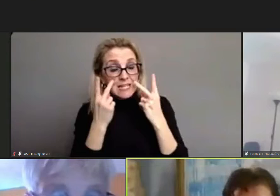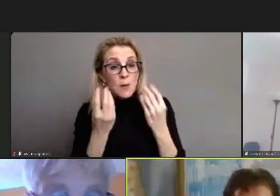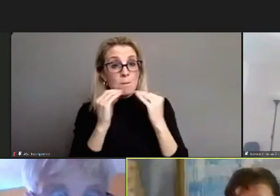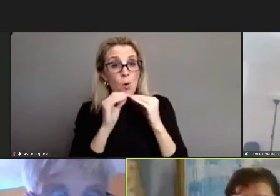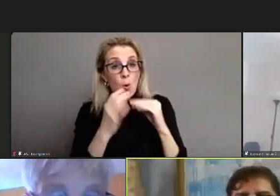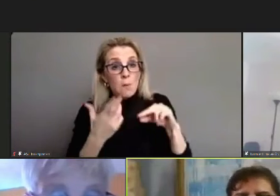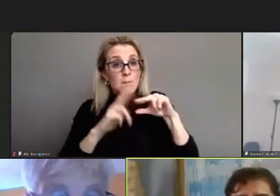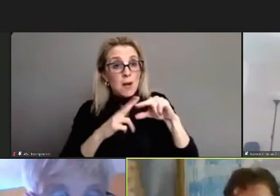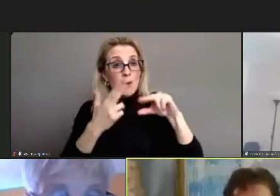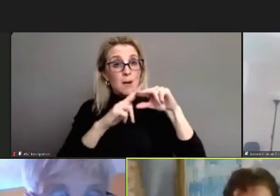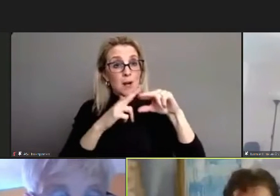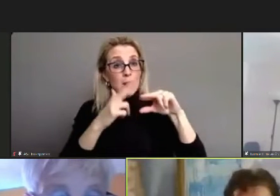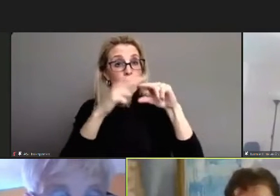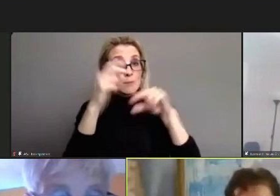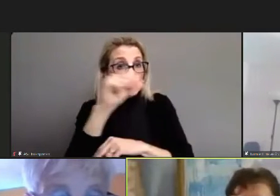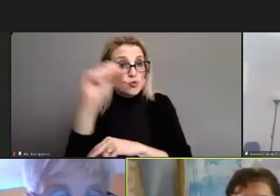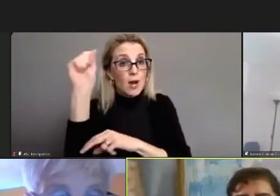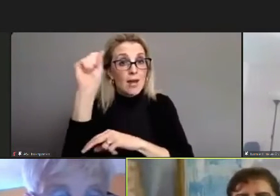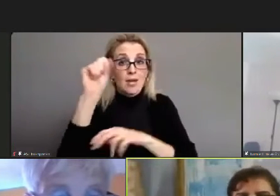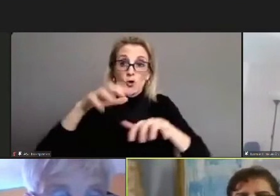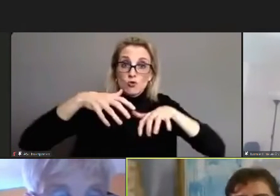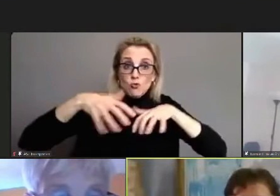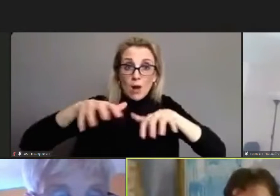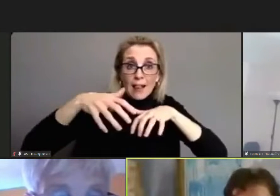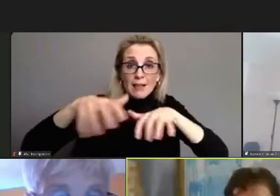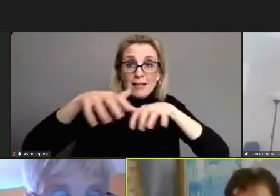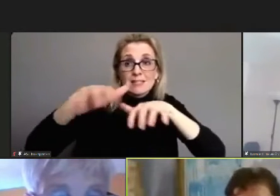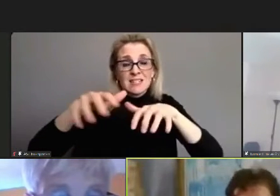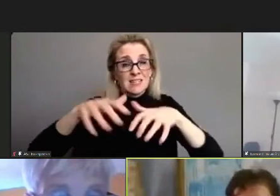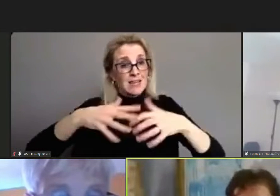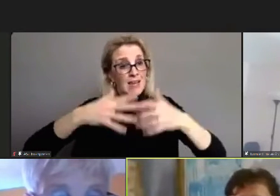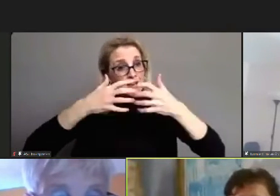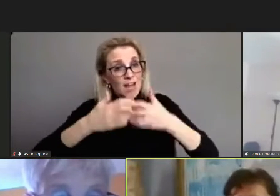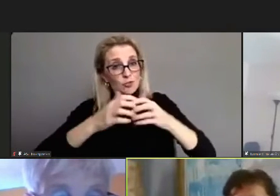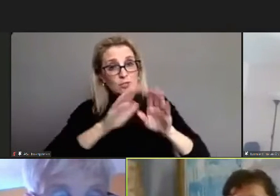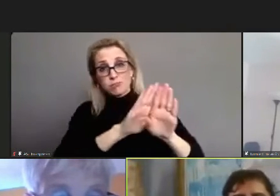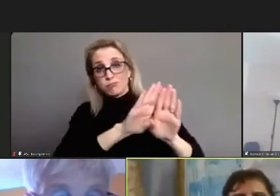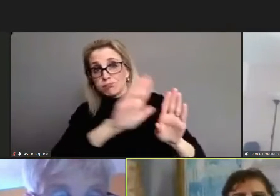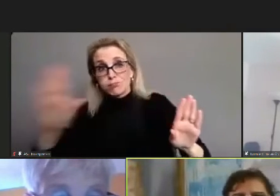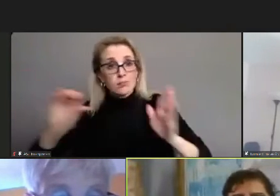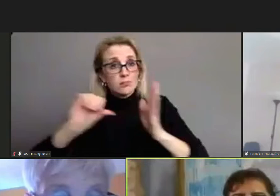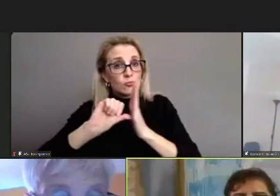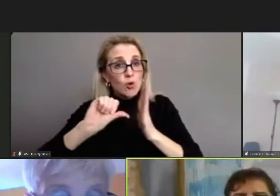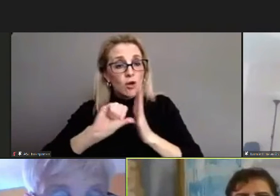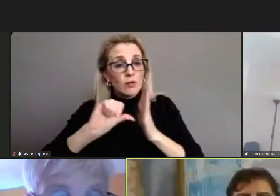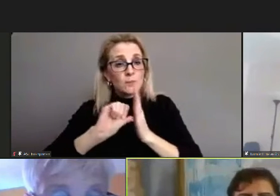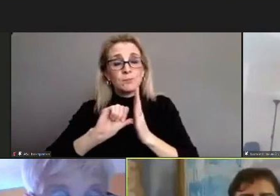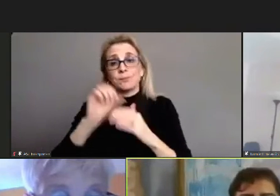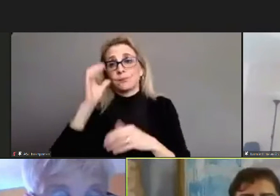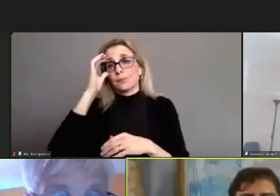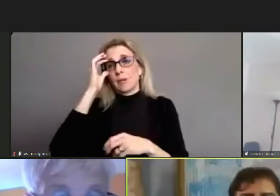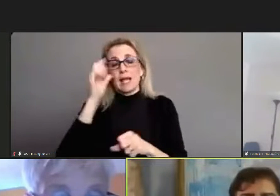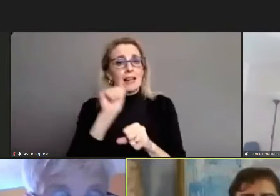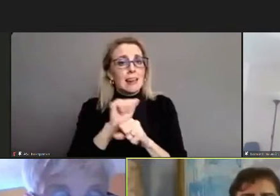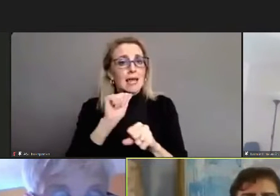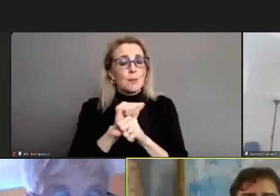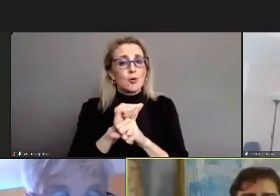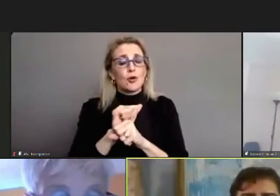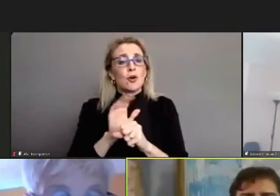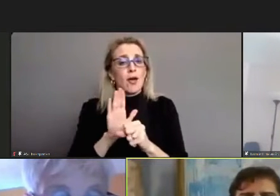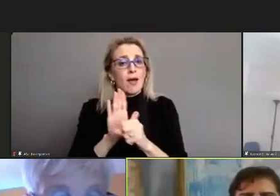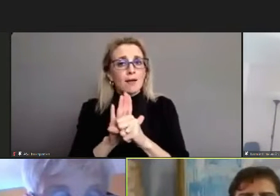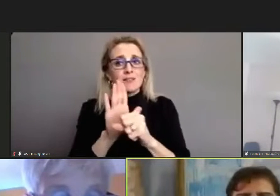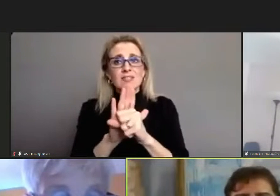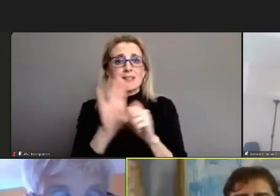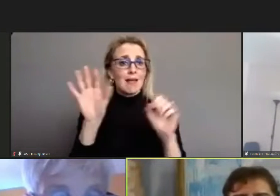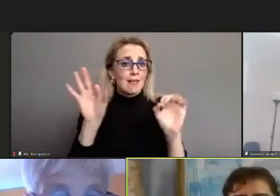and rallies in factories across Iran. Jailed labor activists and their families are